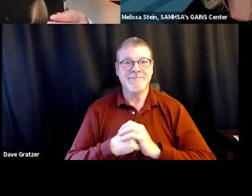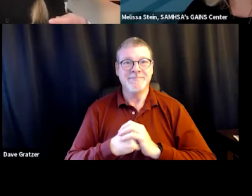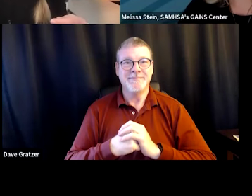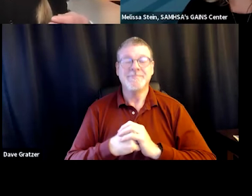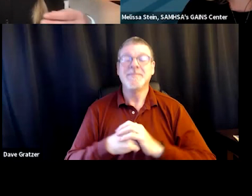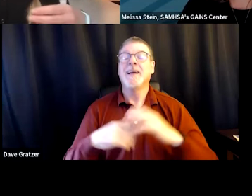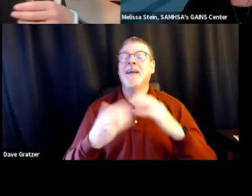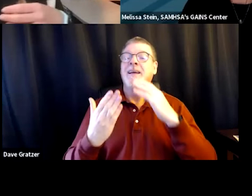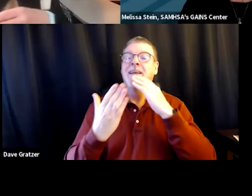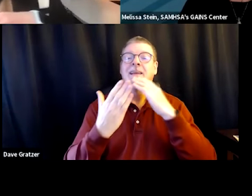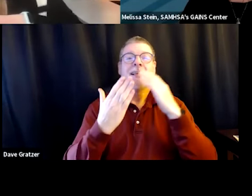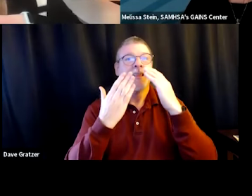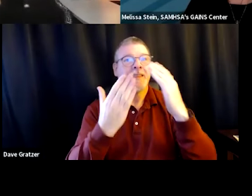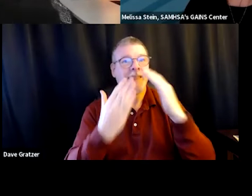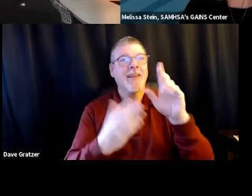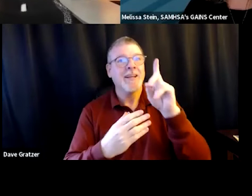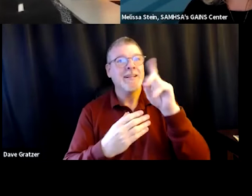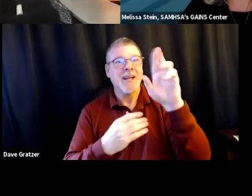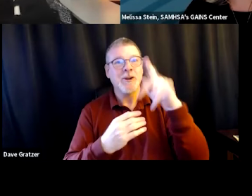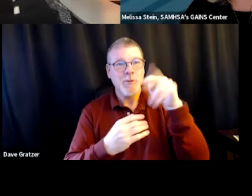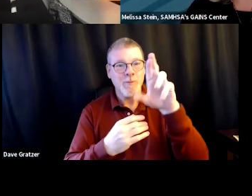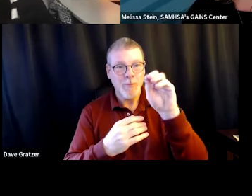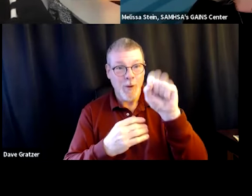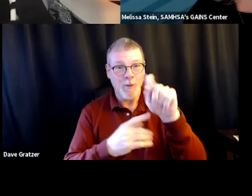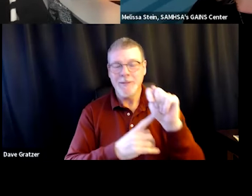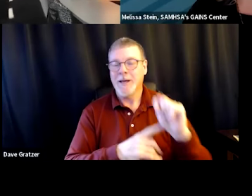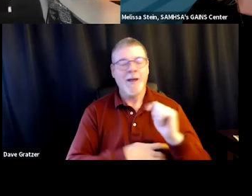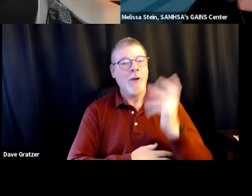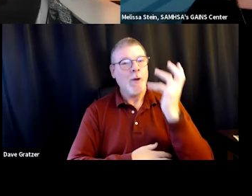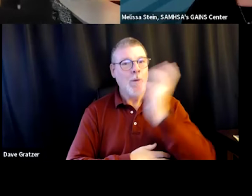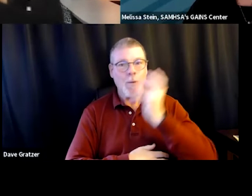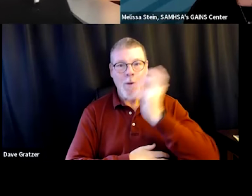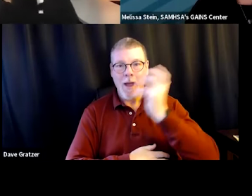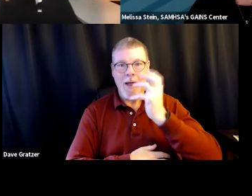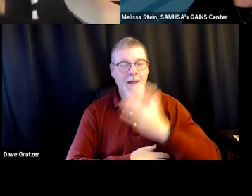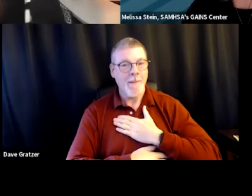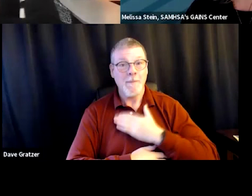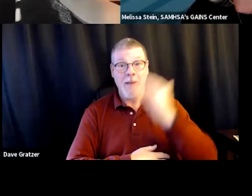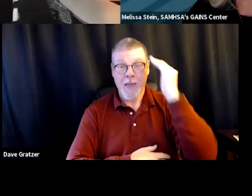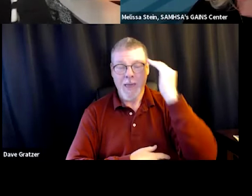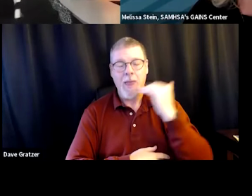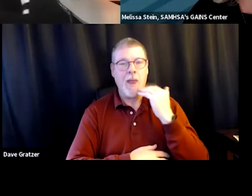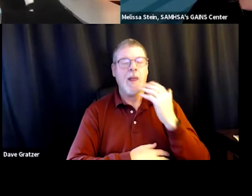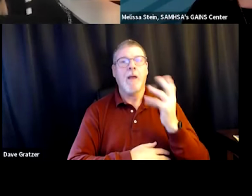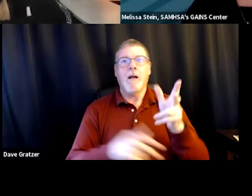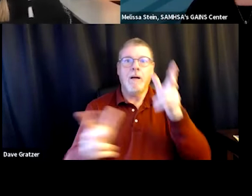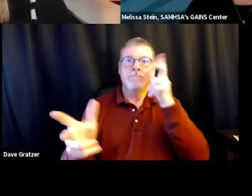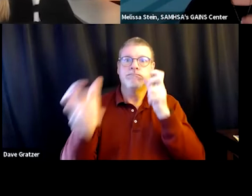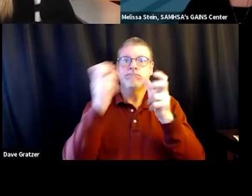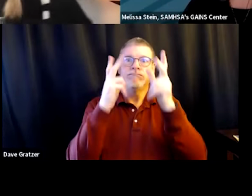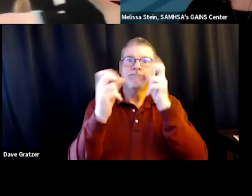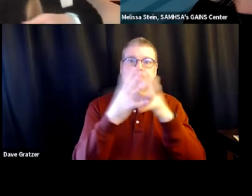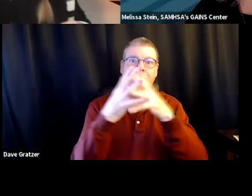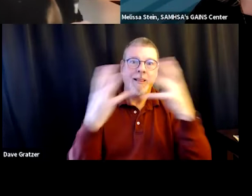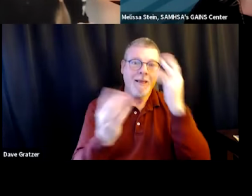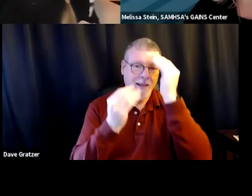Well, thank you so much, Dr. Post. I don't know about you, but wow, my head is spinning from all of the incredible information,